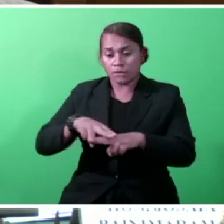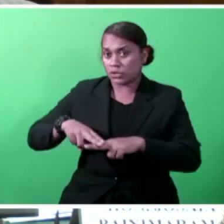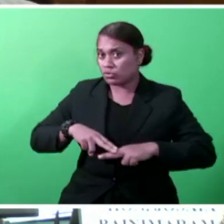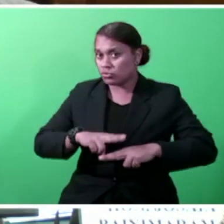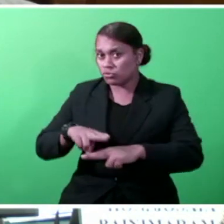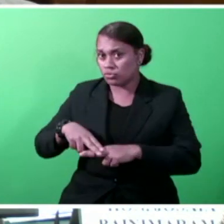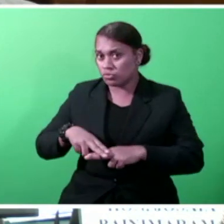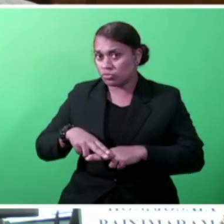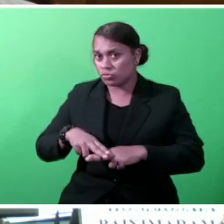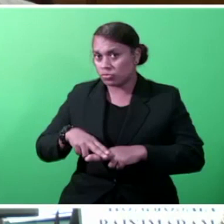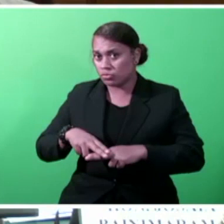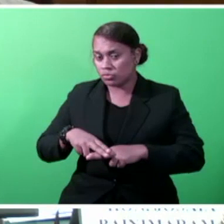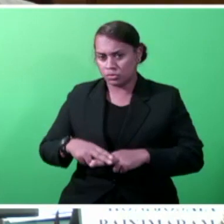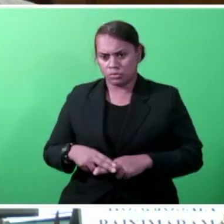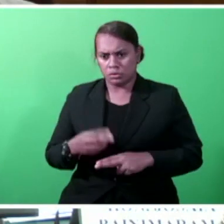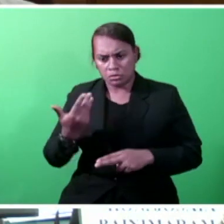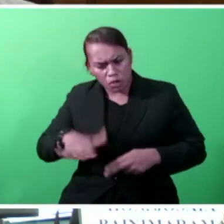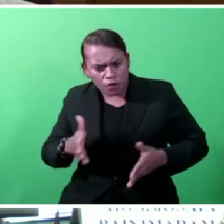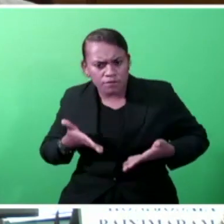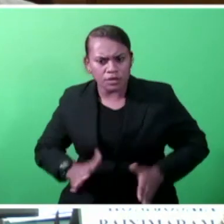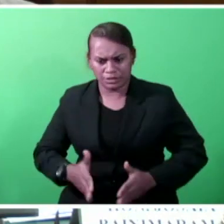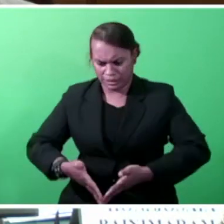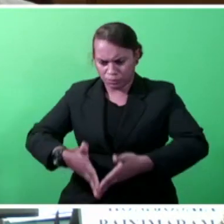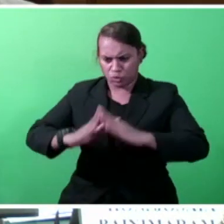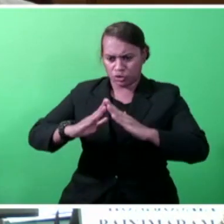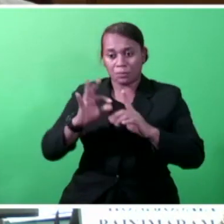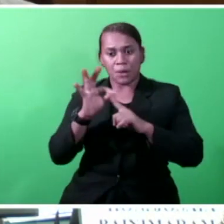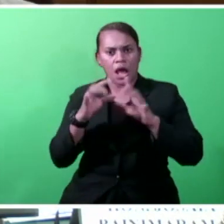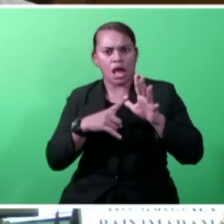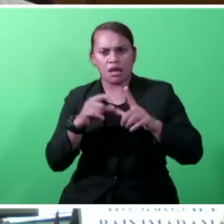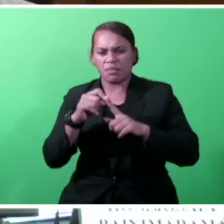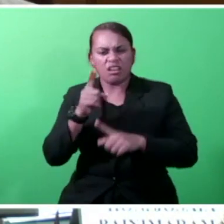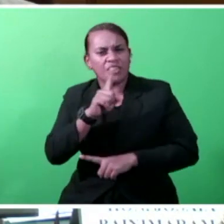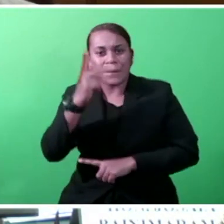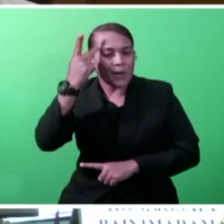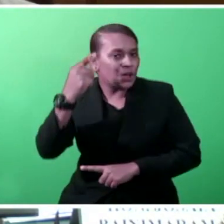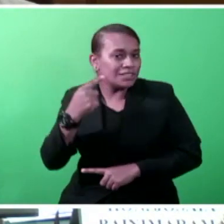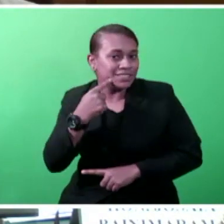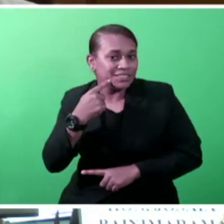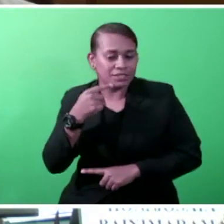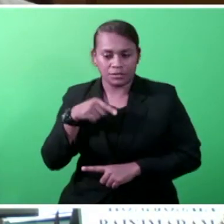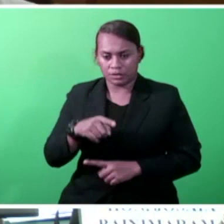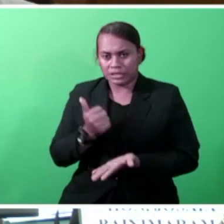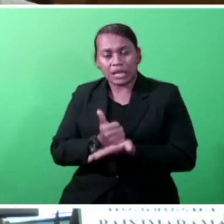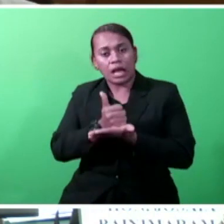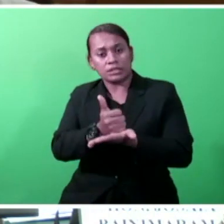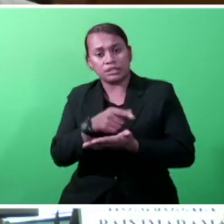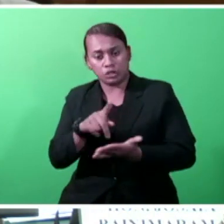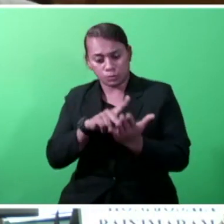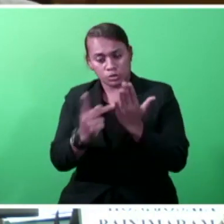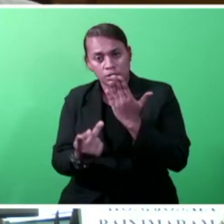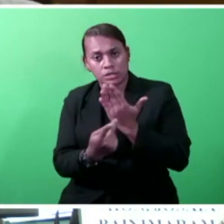that we launched the PAP, or the Parent Assistance Program, in which